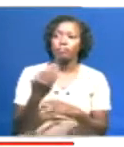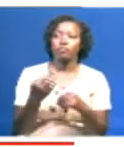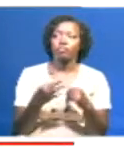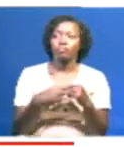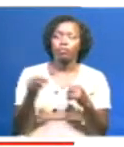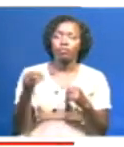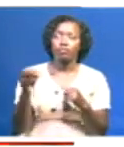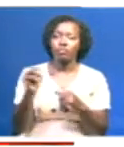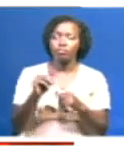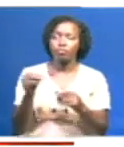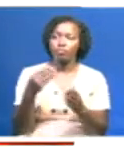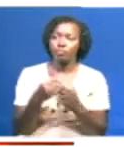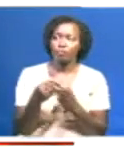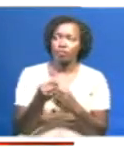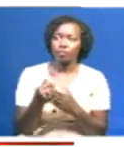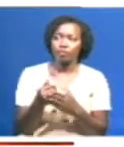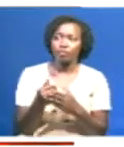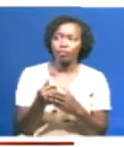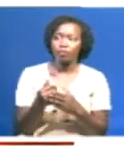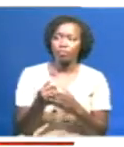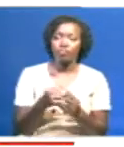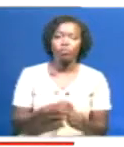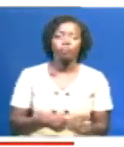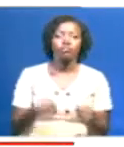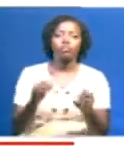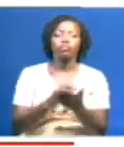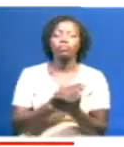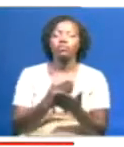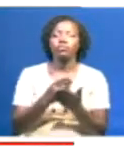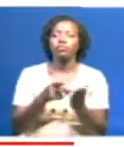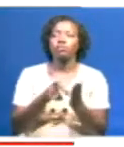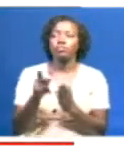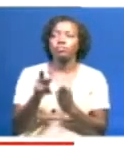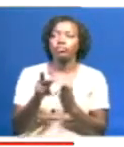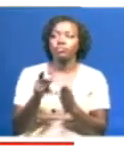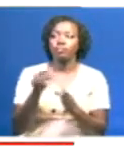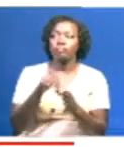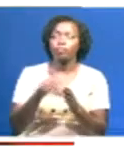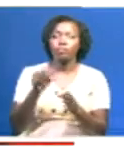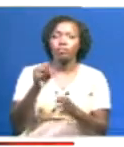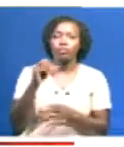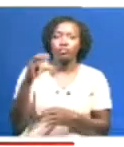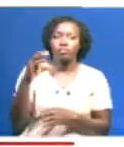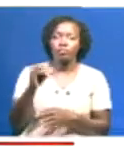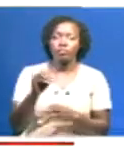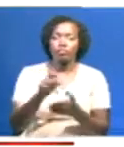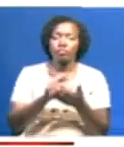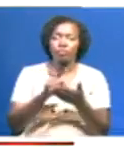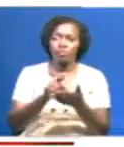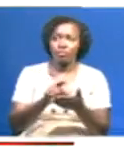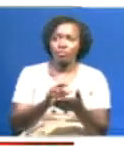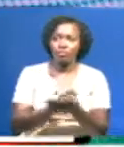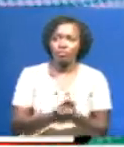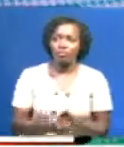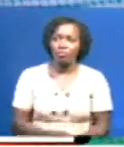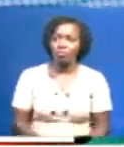million shilling platform will enable shared payments and inter-Sacco lending, among other shared Sacco services.